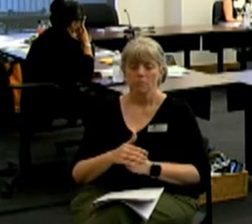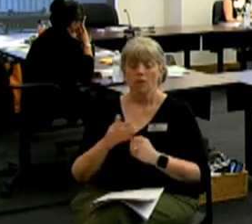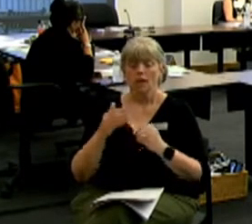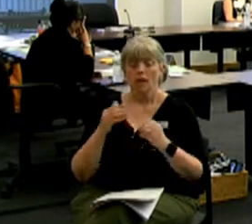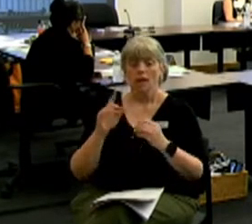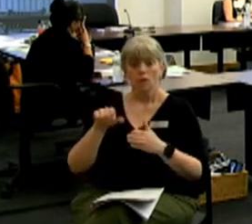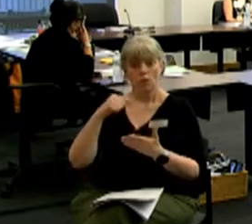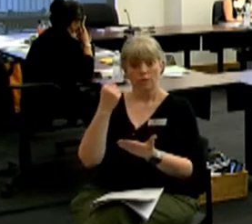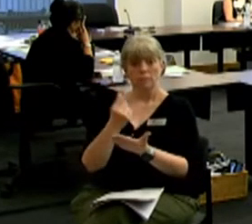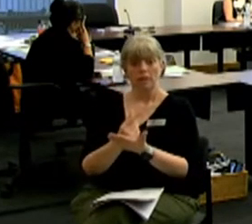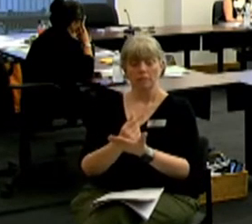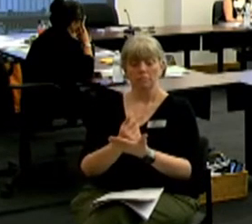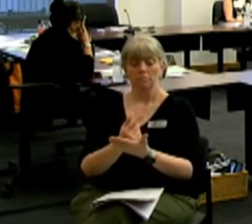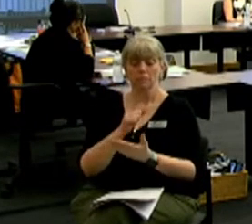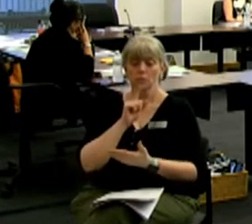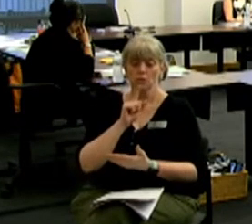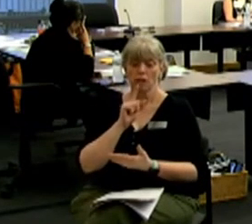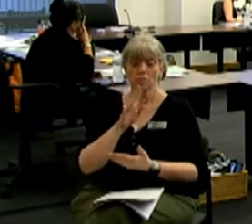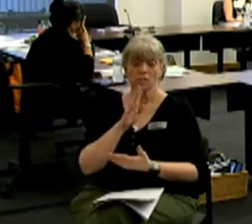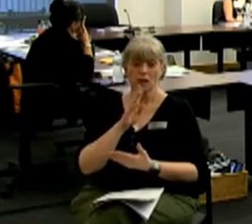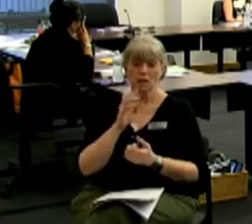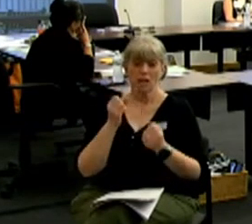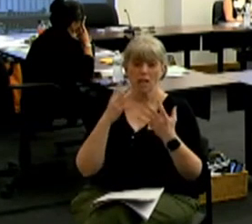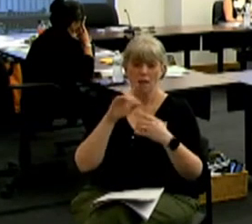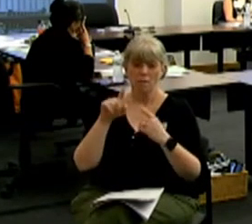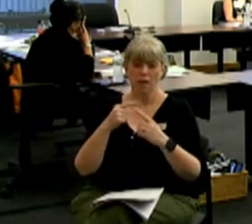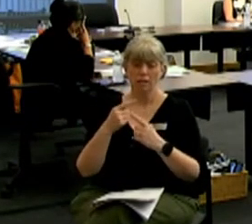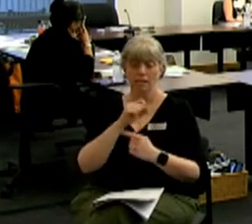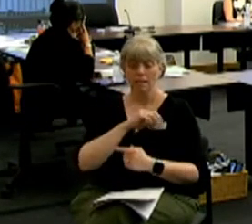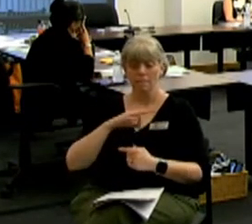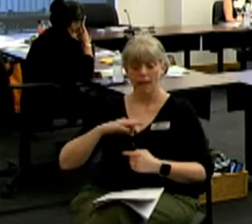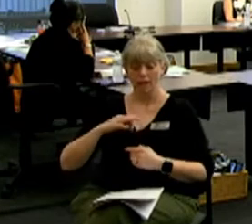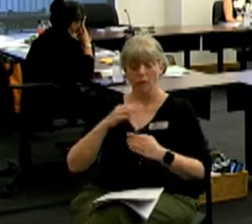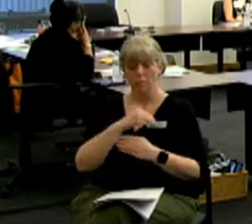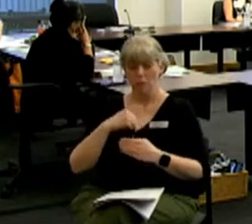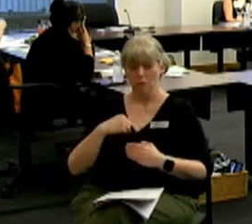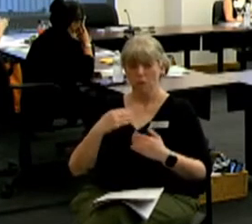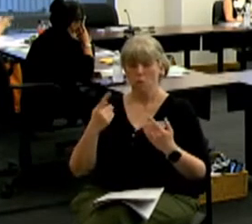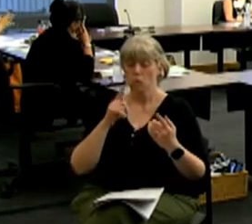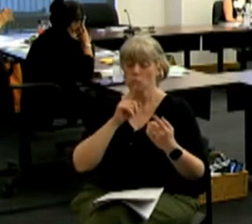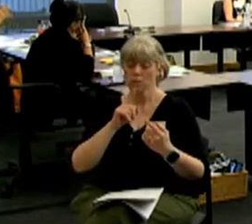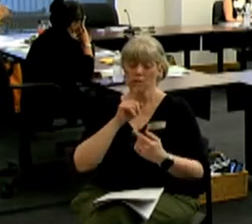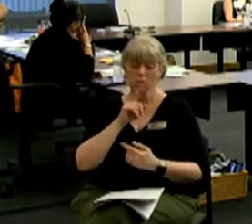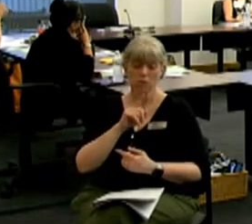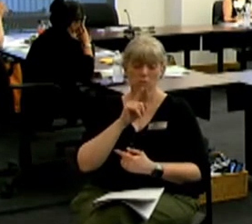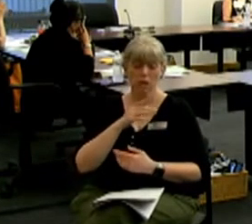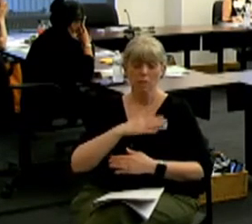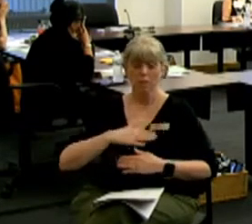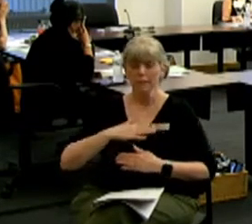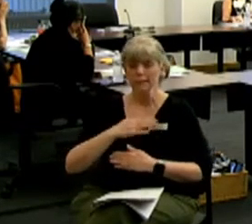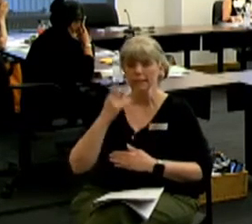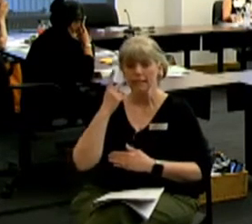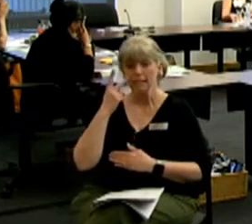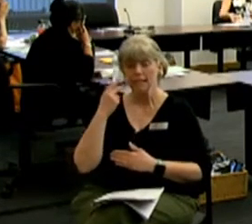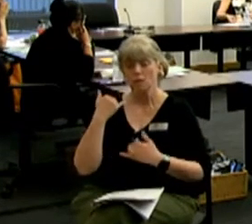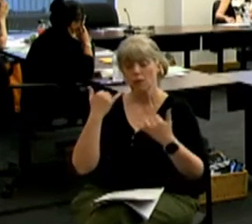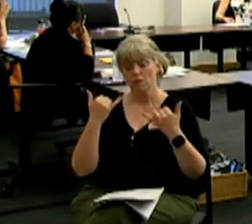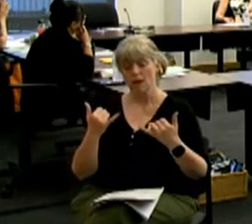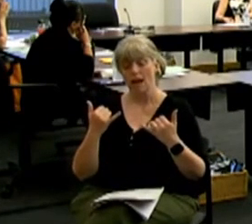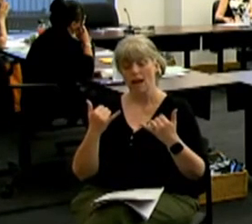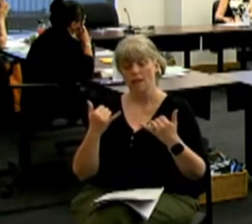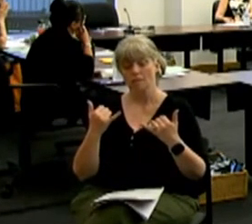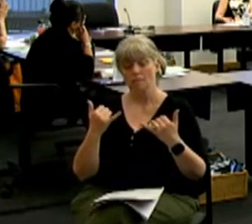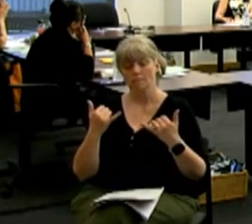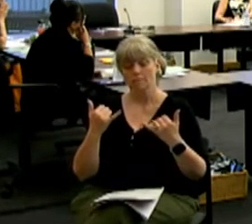Commencement, obviously, that I'm sure that'll be talked about a lot tonight. But as a faculty member, I just want to say we're really, really pleased to see that we are going to